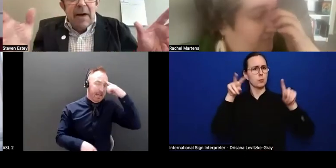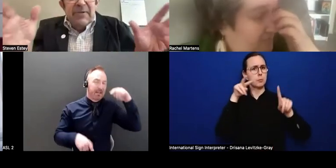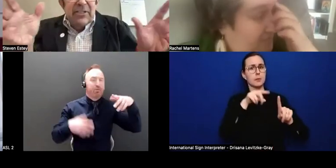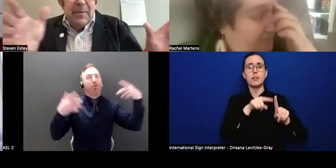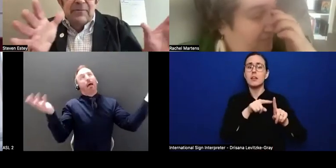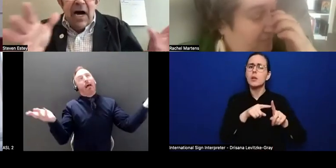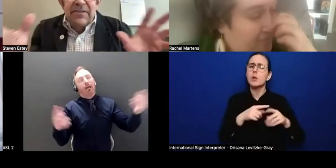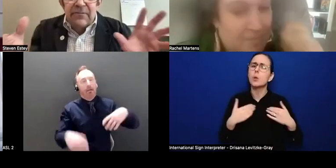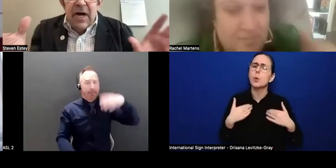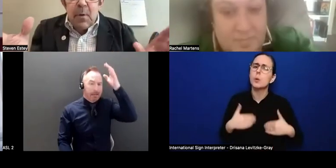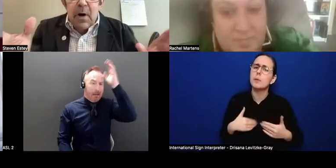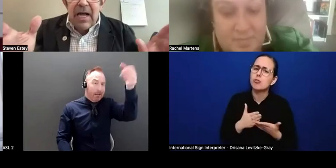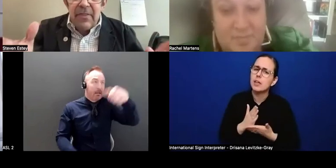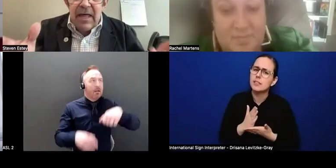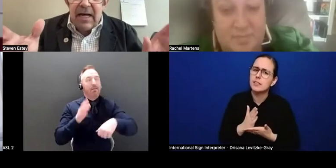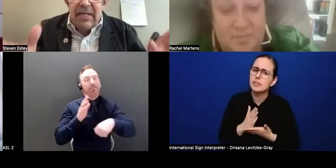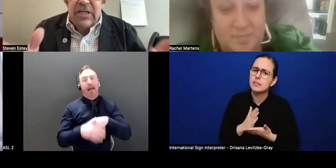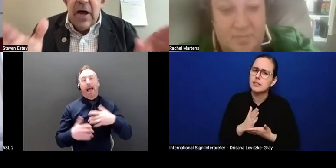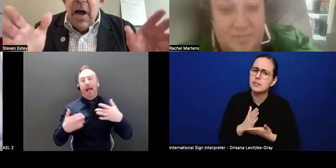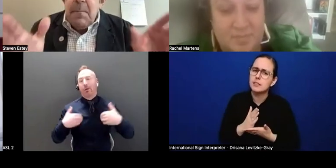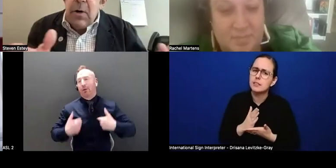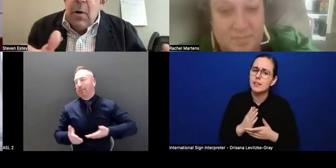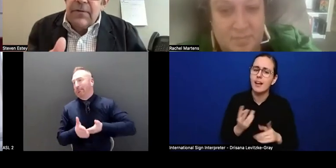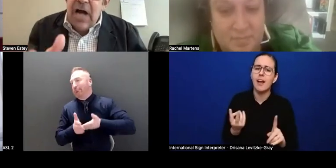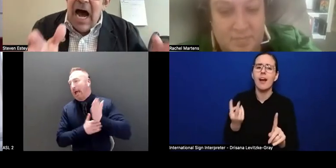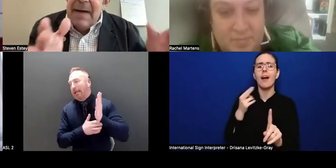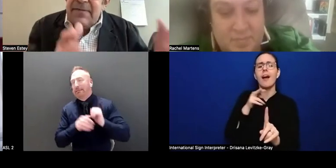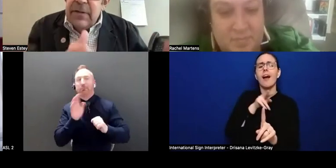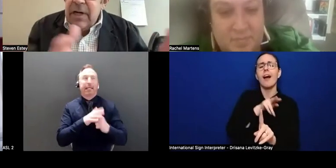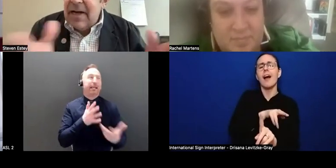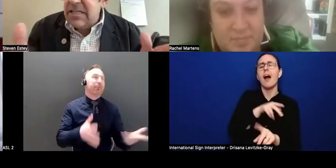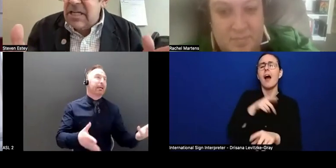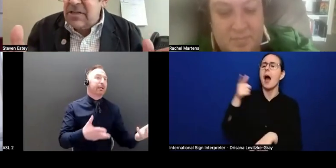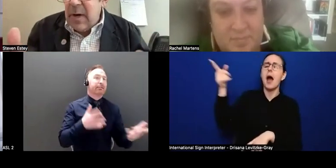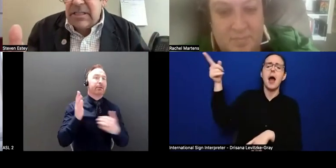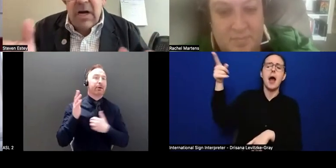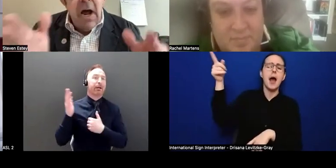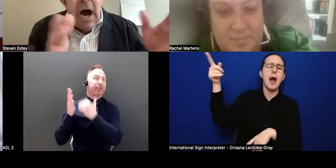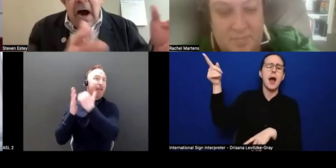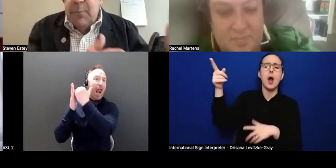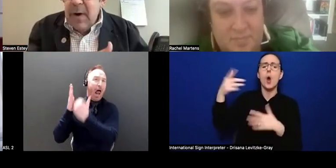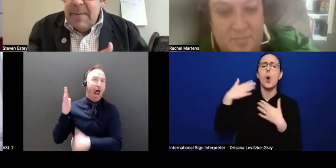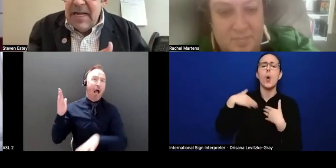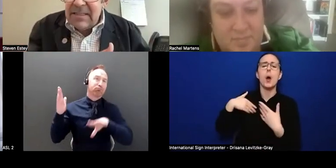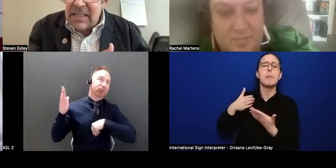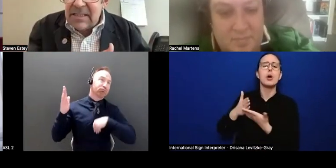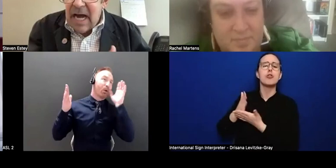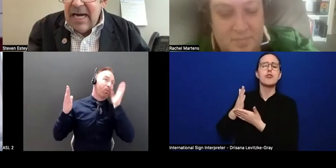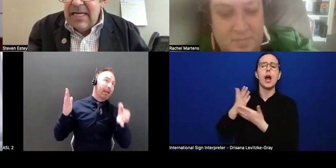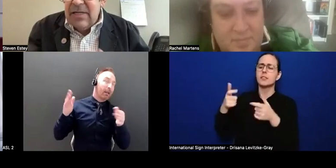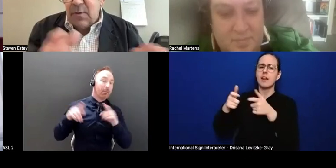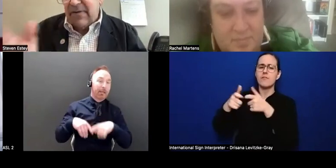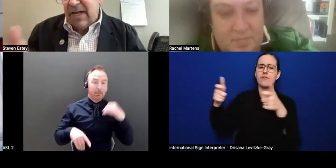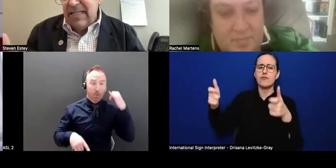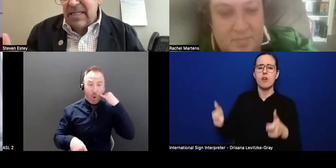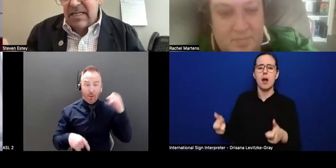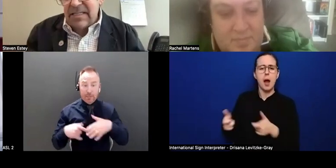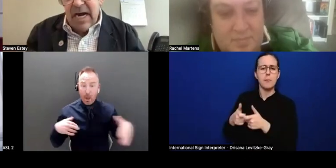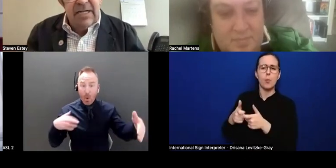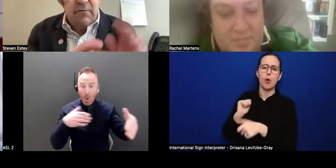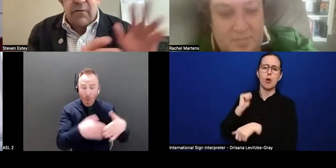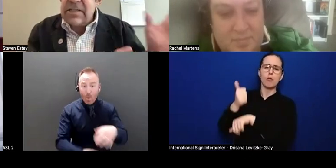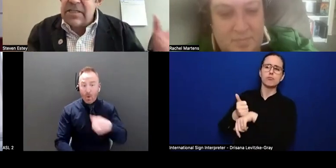to adopt a human rights framework and things. But over time, if you look at the situation of women in society, or of kids